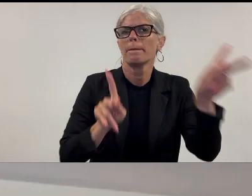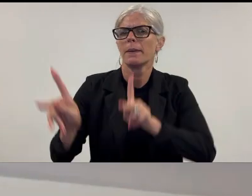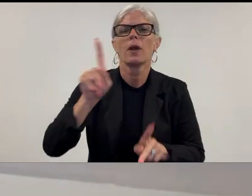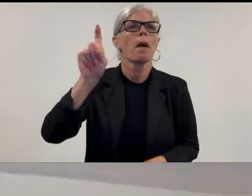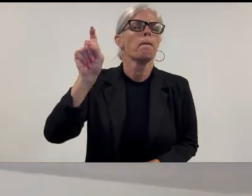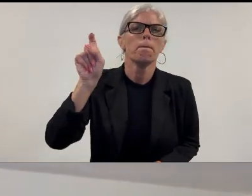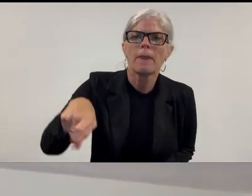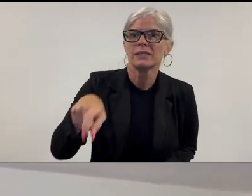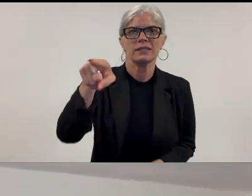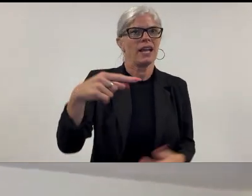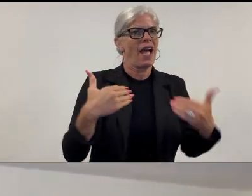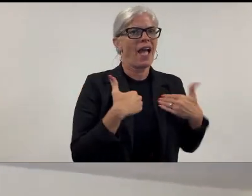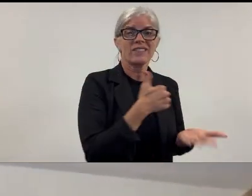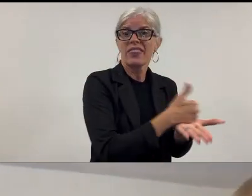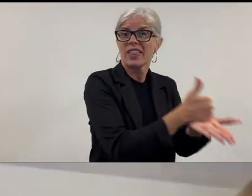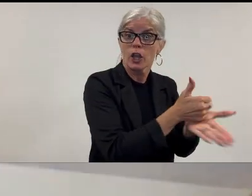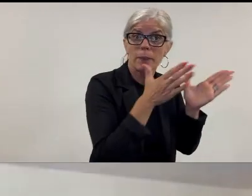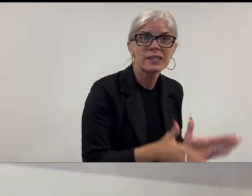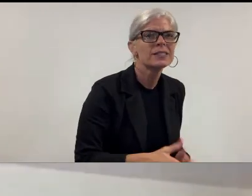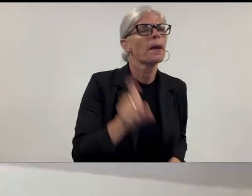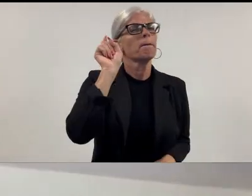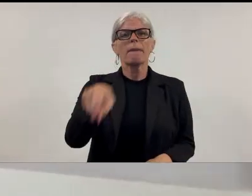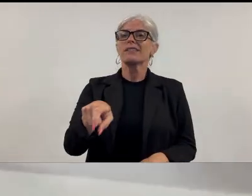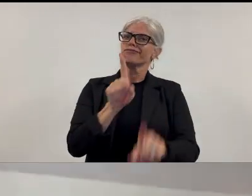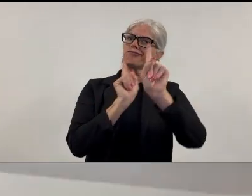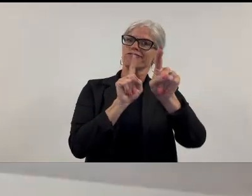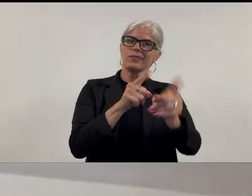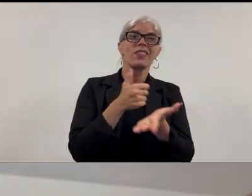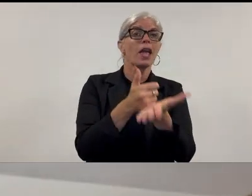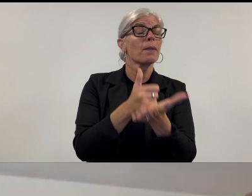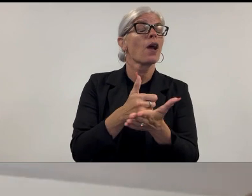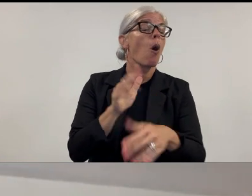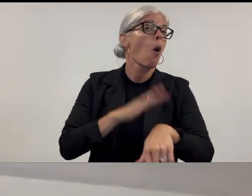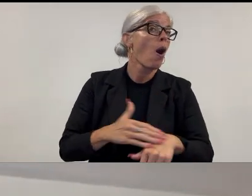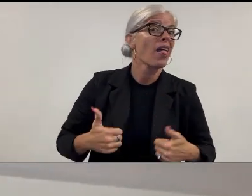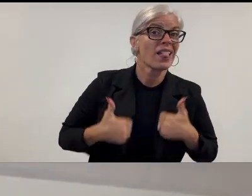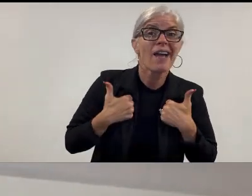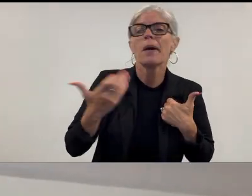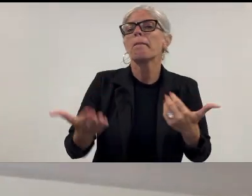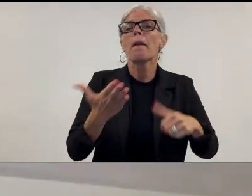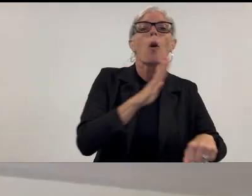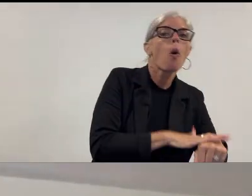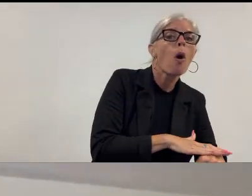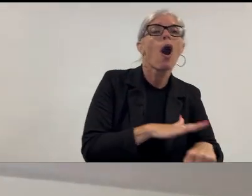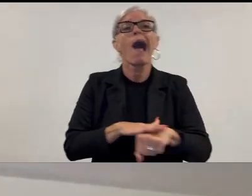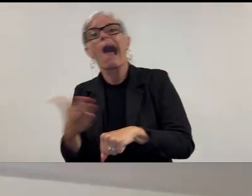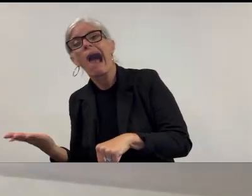we're seeing. So, you know, I'm a PM&R doc. I'm going to tell everybody that you need to have a therapist